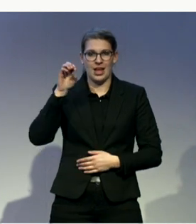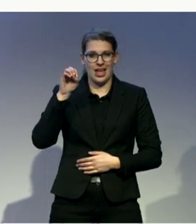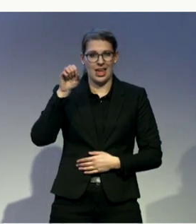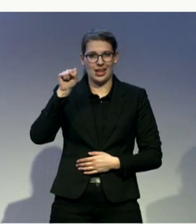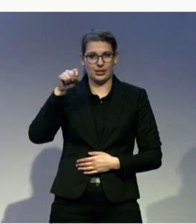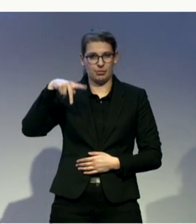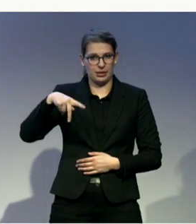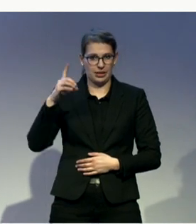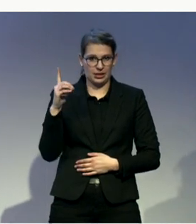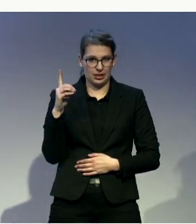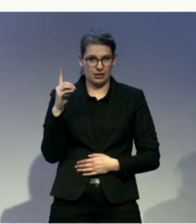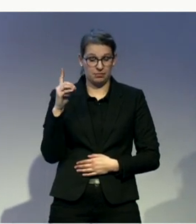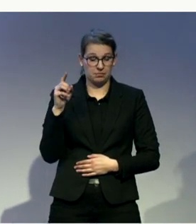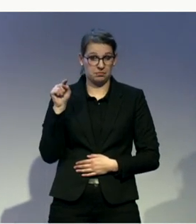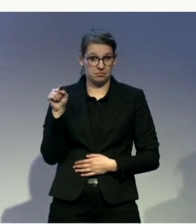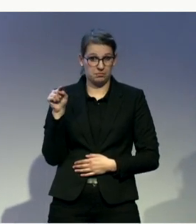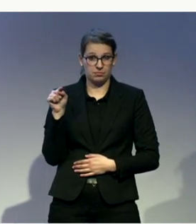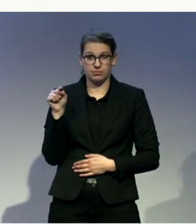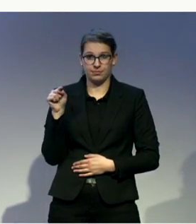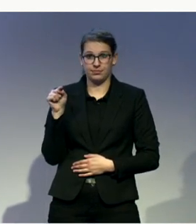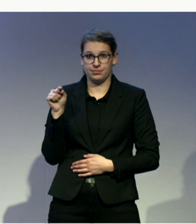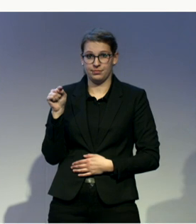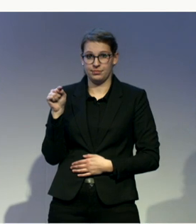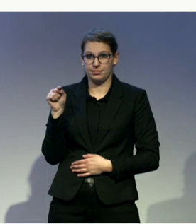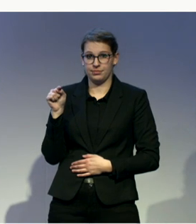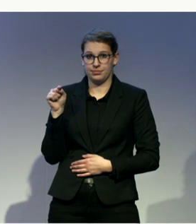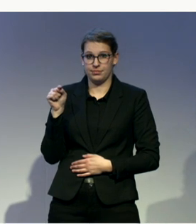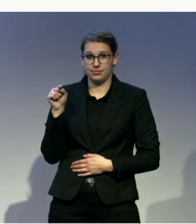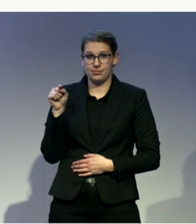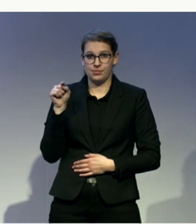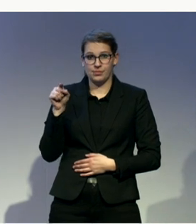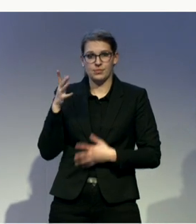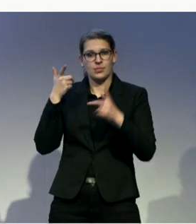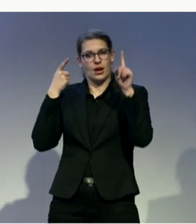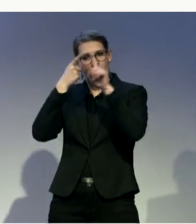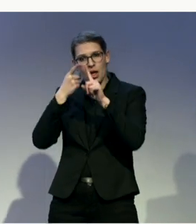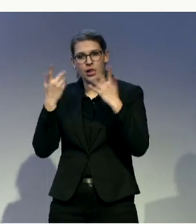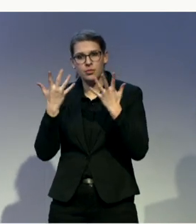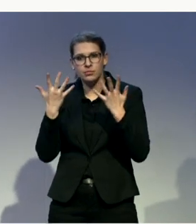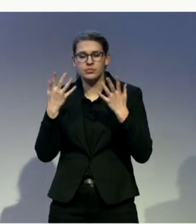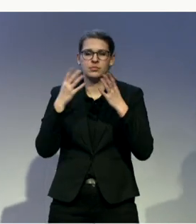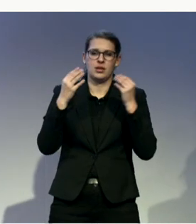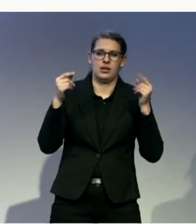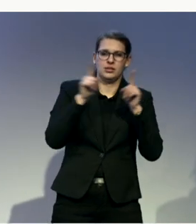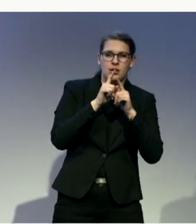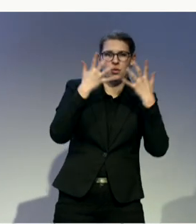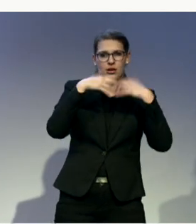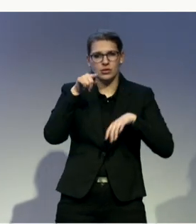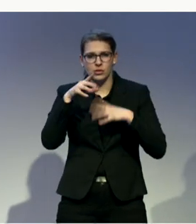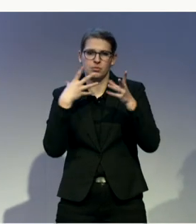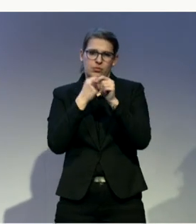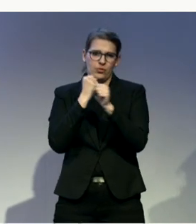At EASPD, we would like to work with many organizations as possible so we can all together